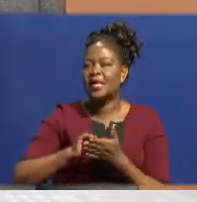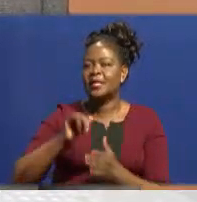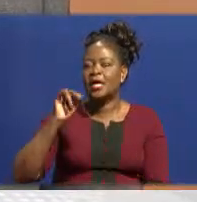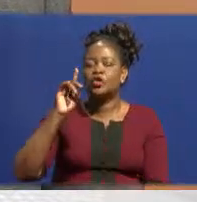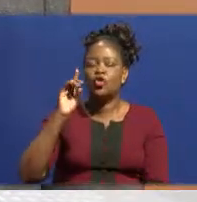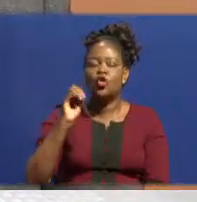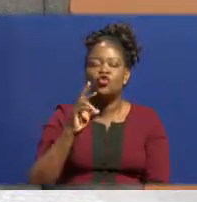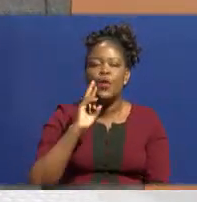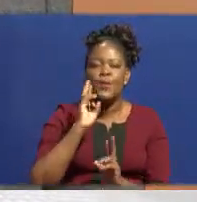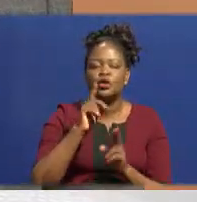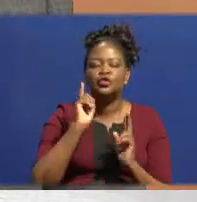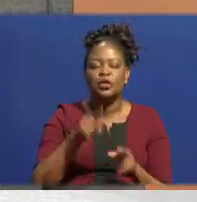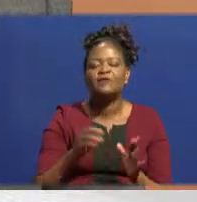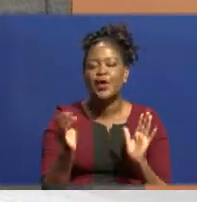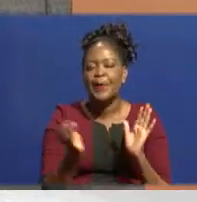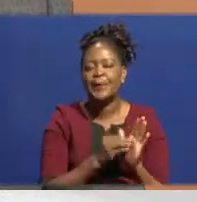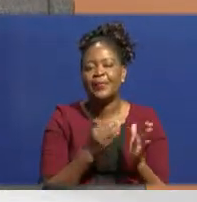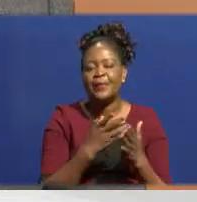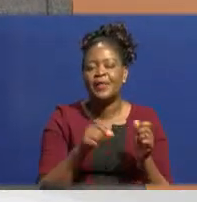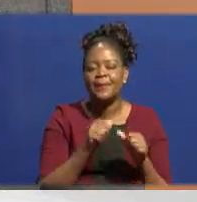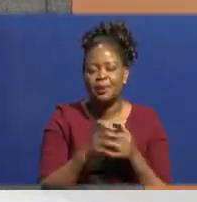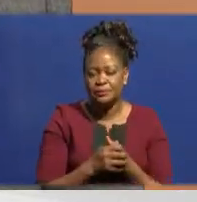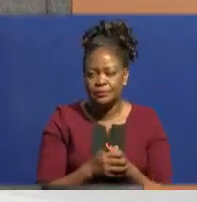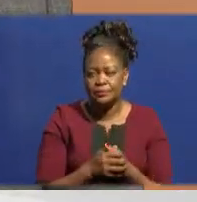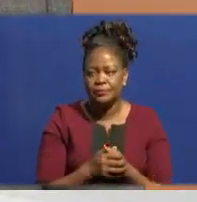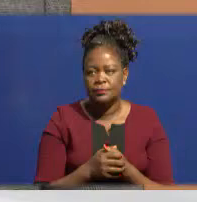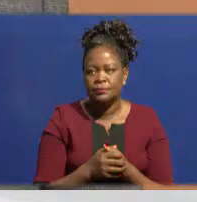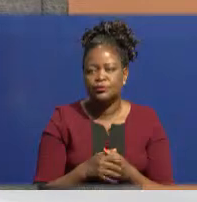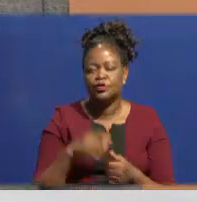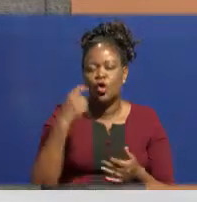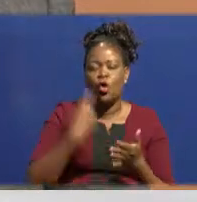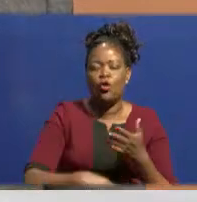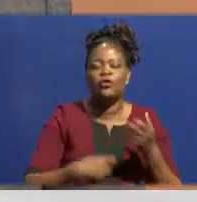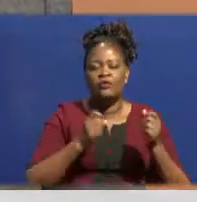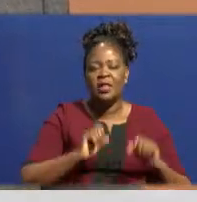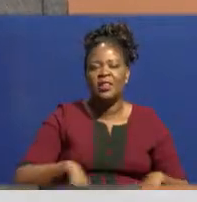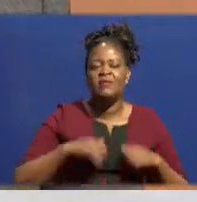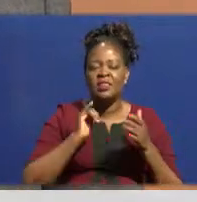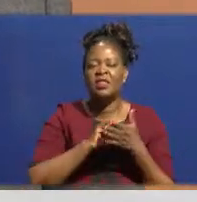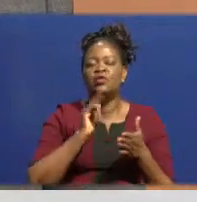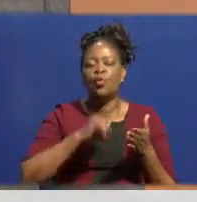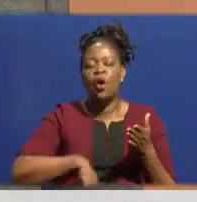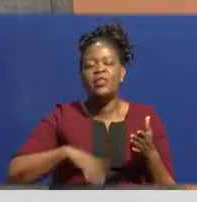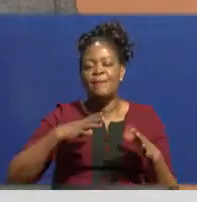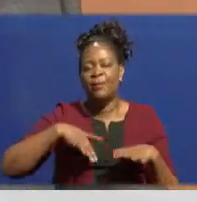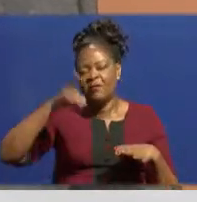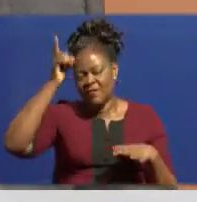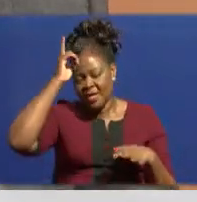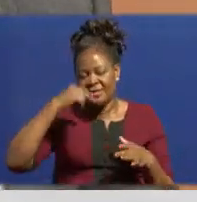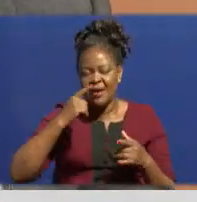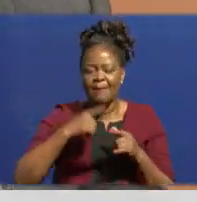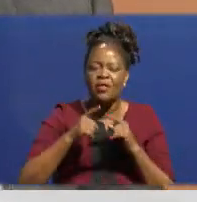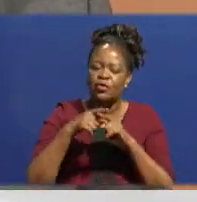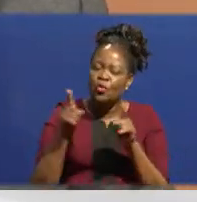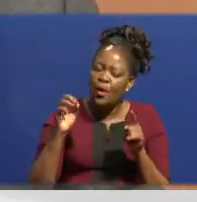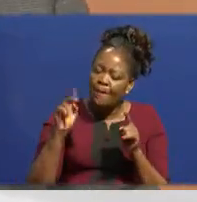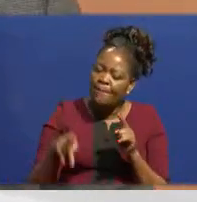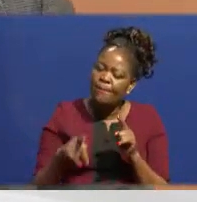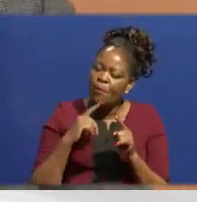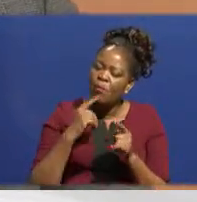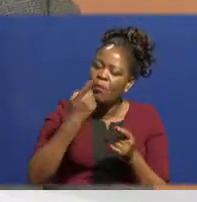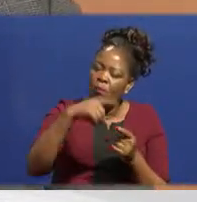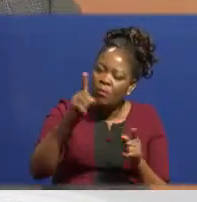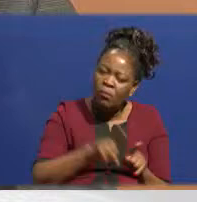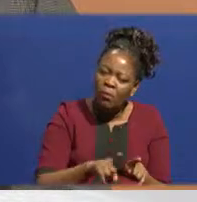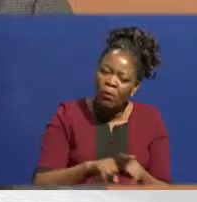report should have entrained something to do with cost of living. That is what Wanjiku is saying. But now you are, Mheshimiwa, you want us to pass